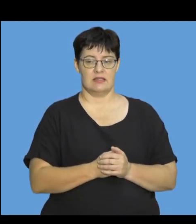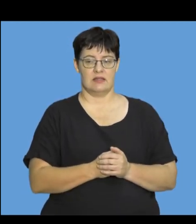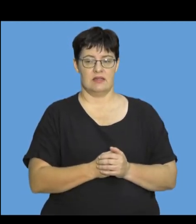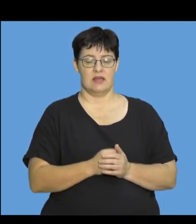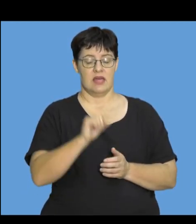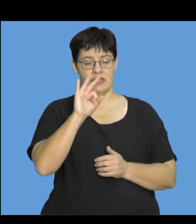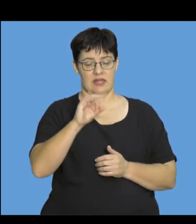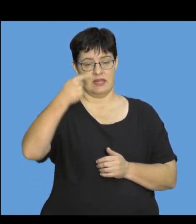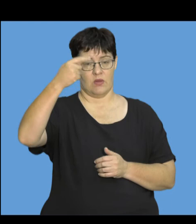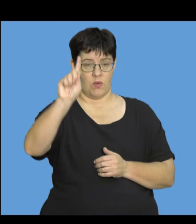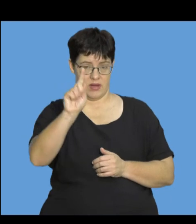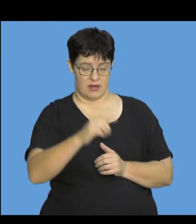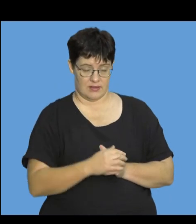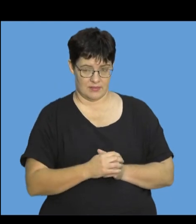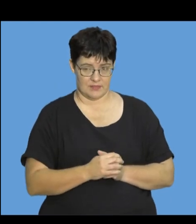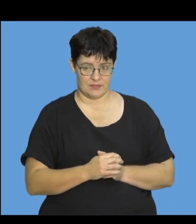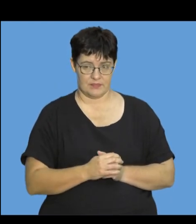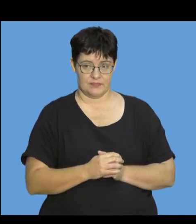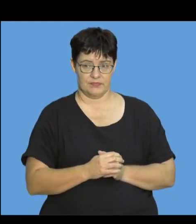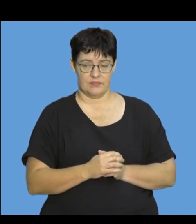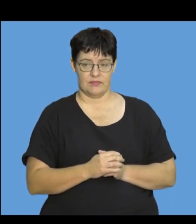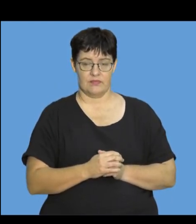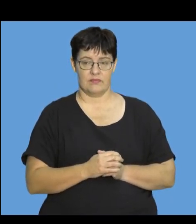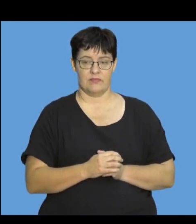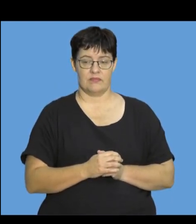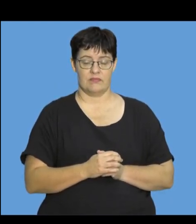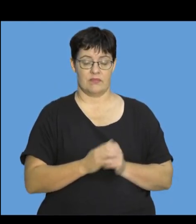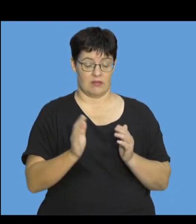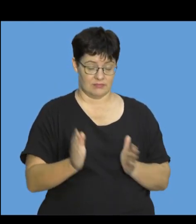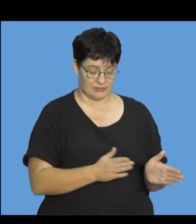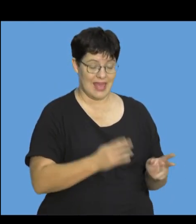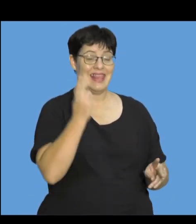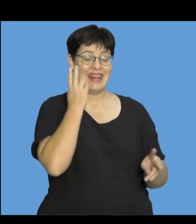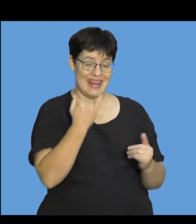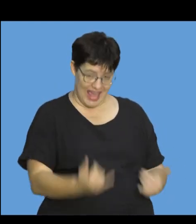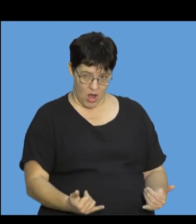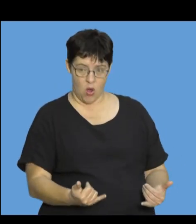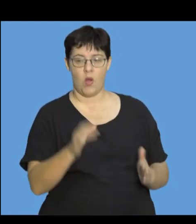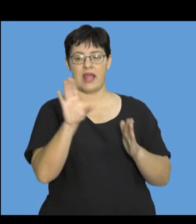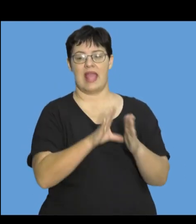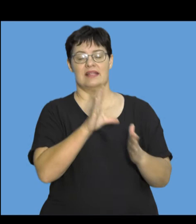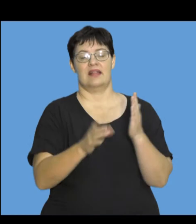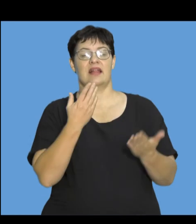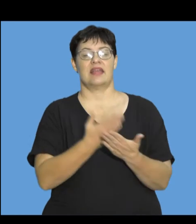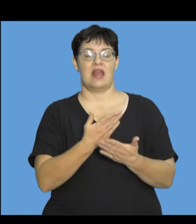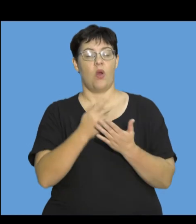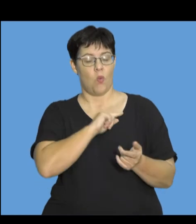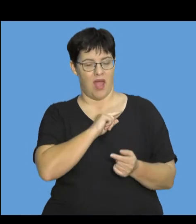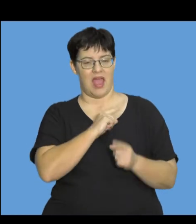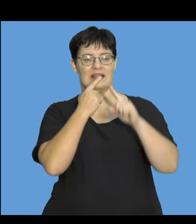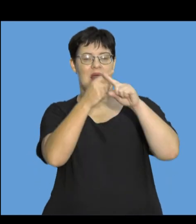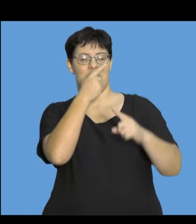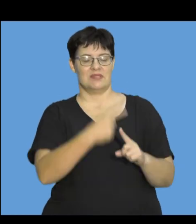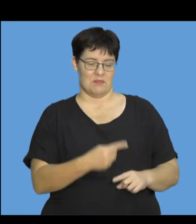be left with 3 to the negative 1. Then, only then can you then cancel out the things